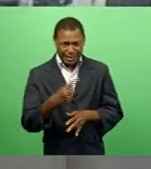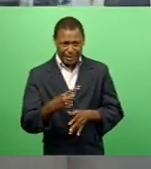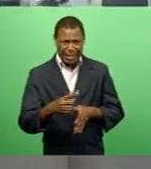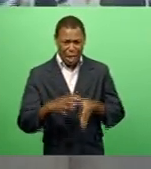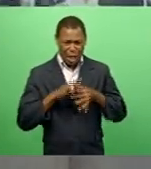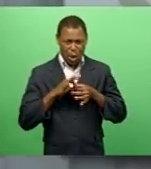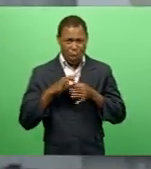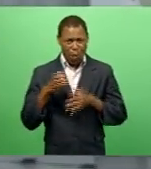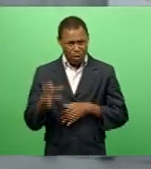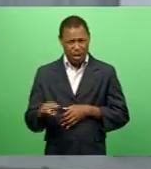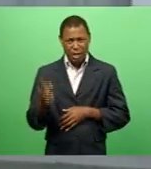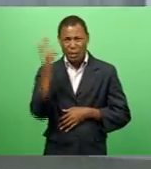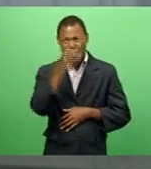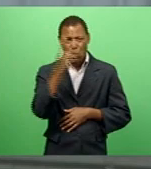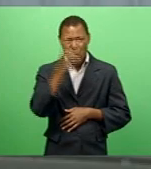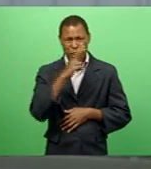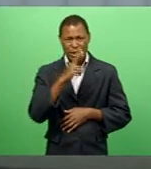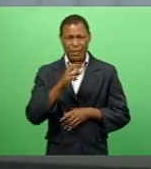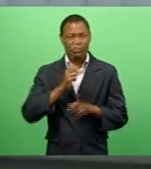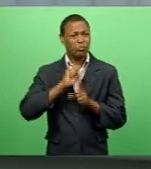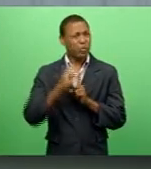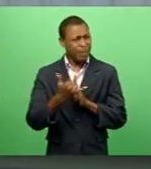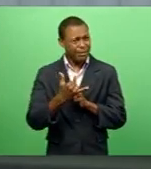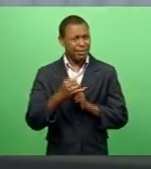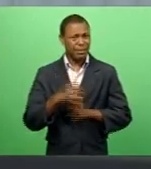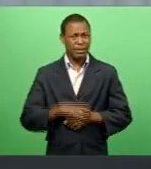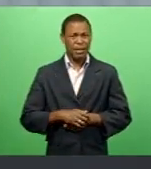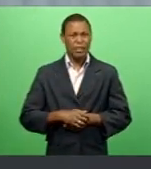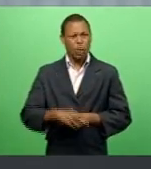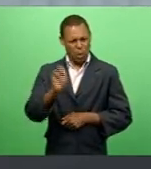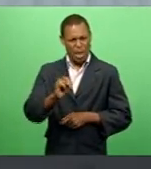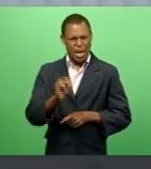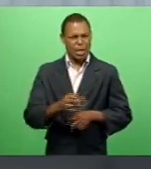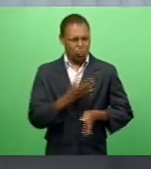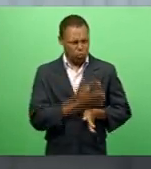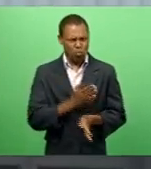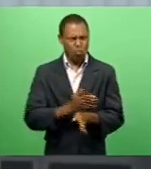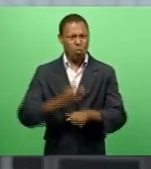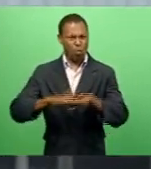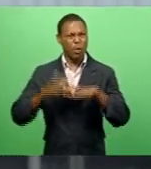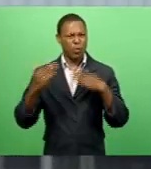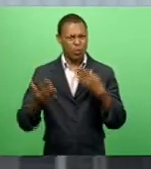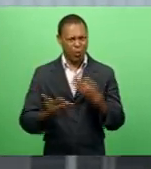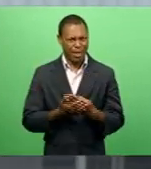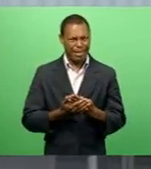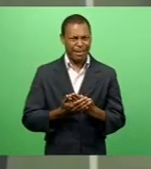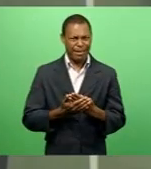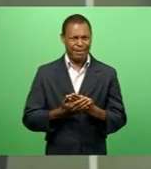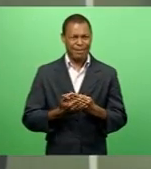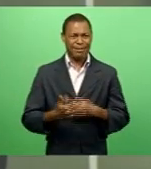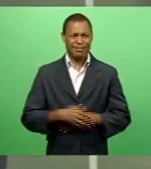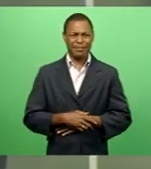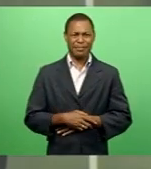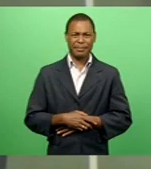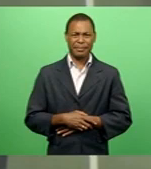the society. We need to work together to stamp that out and to eradicate it.